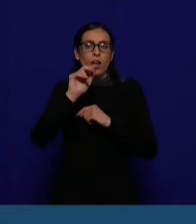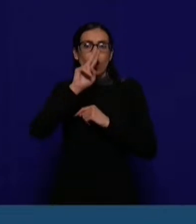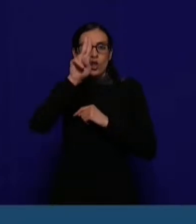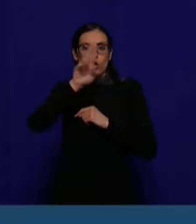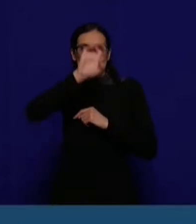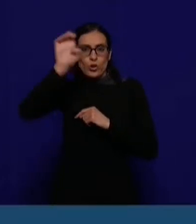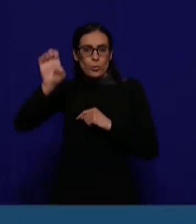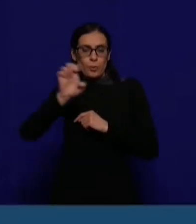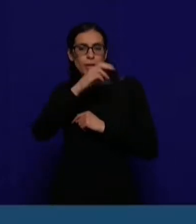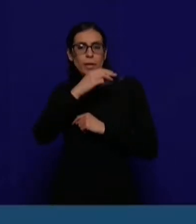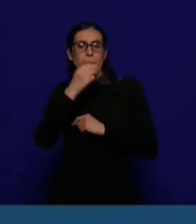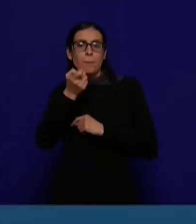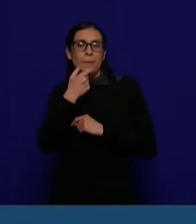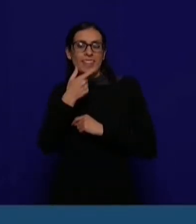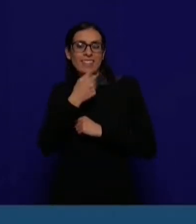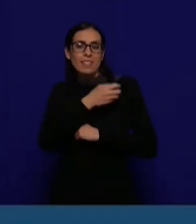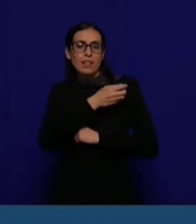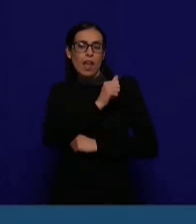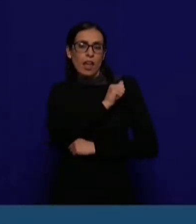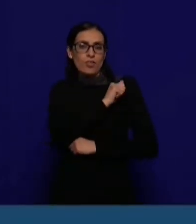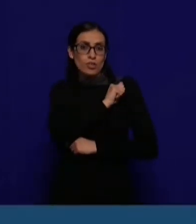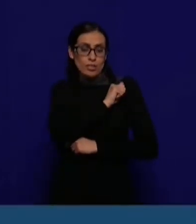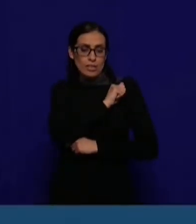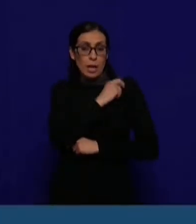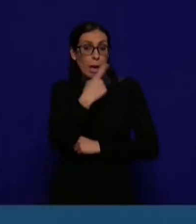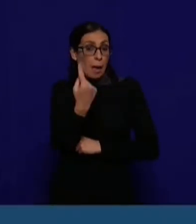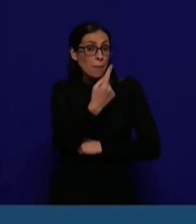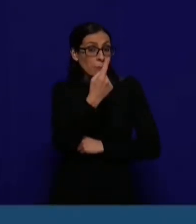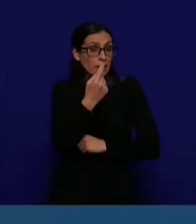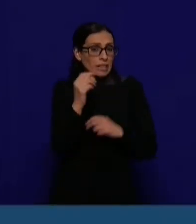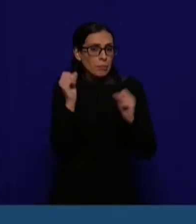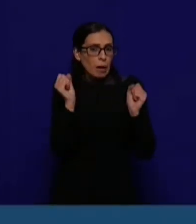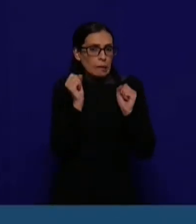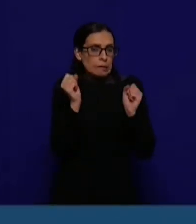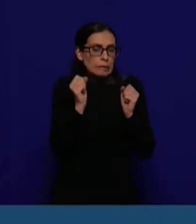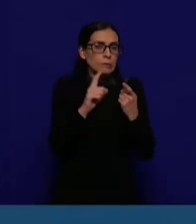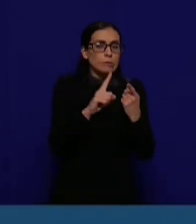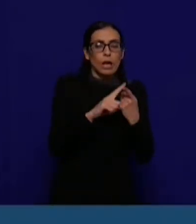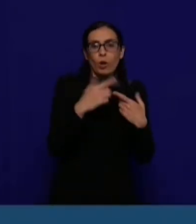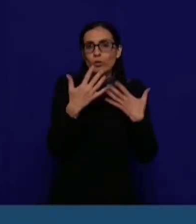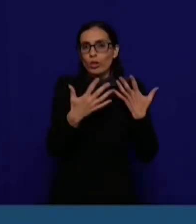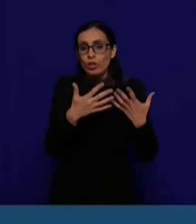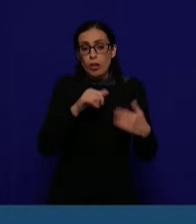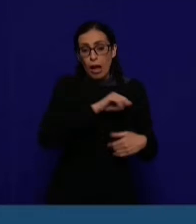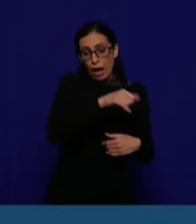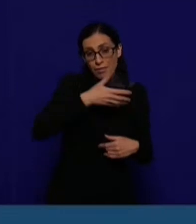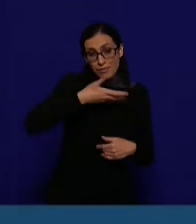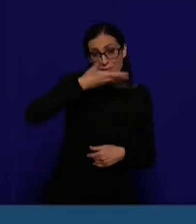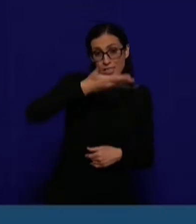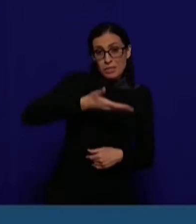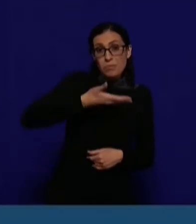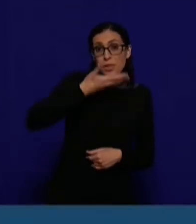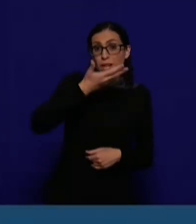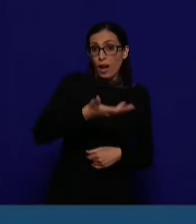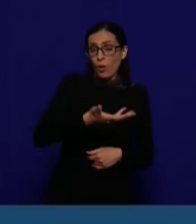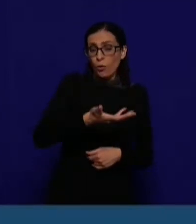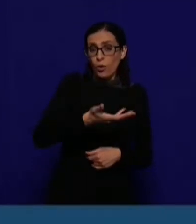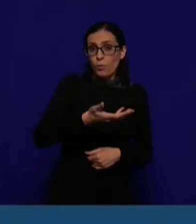dawk il-persuni li huma jkunlhom xi inkwiet dwar l-AstraZeneca dawn inkun qegħdin nispjegawlhom ukoll